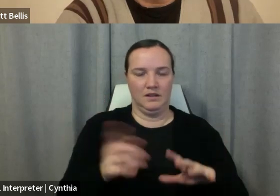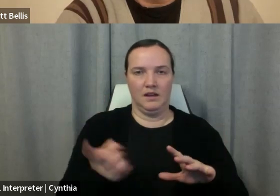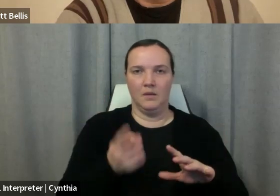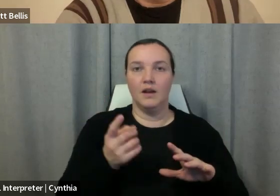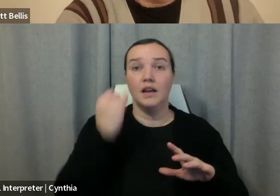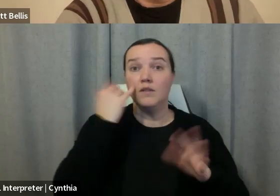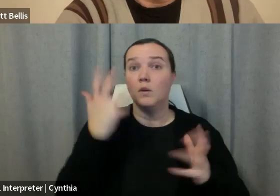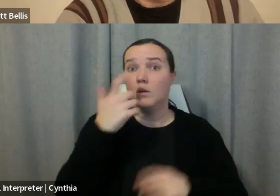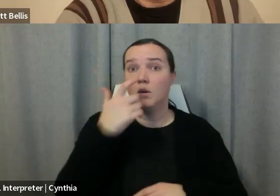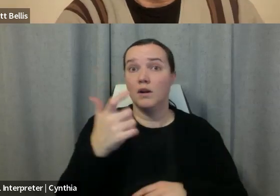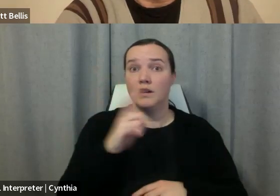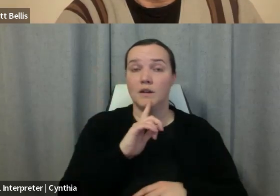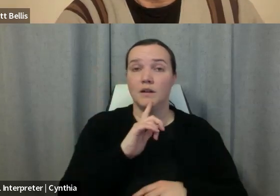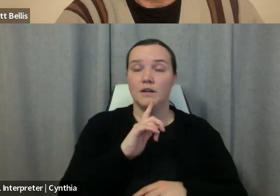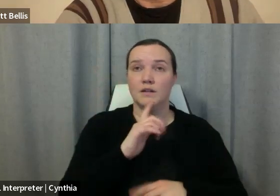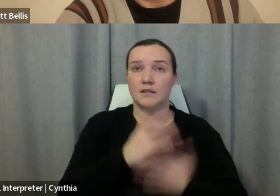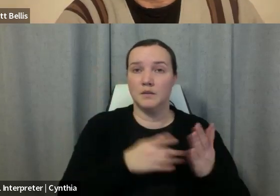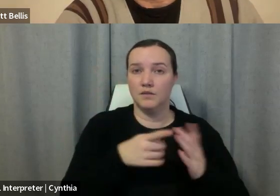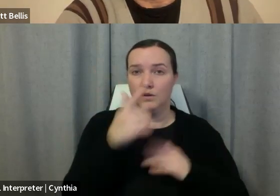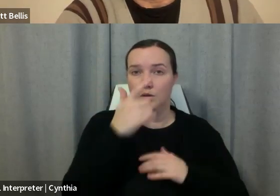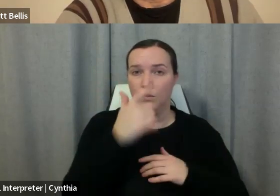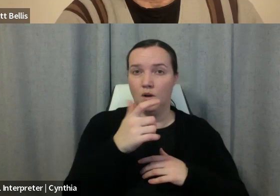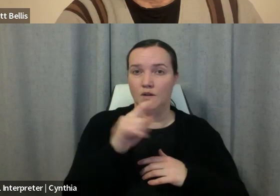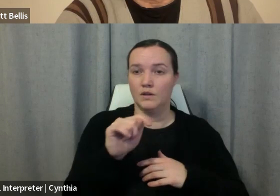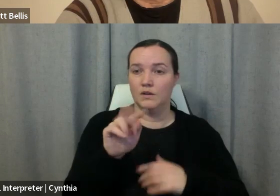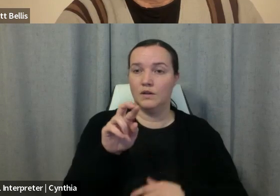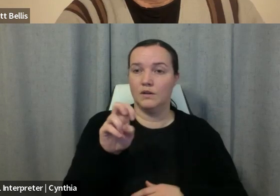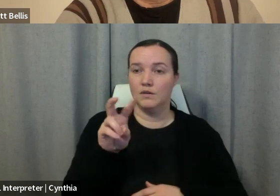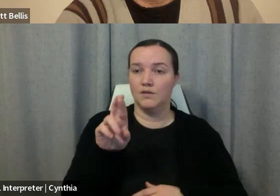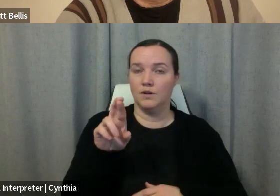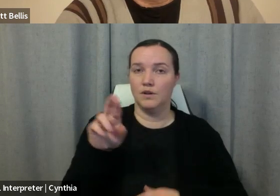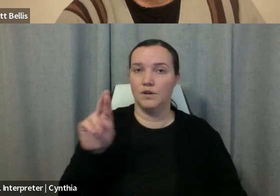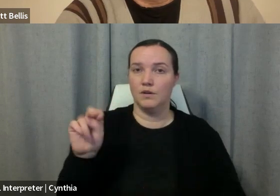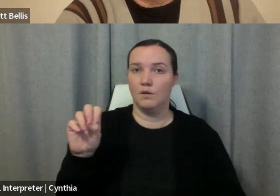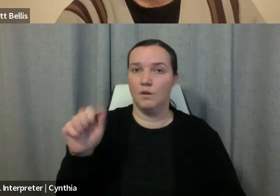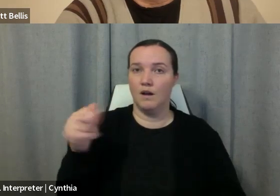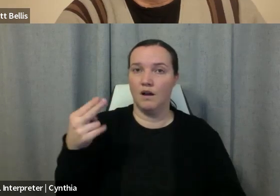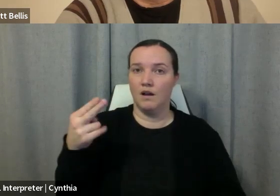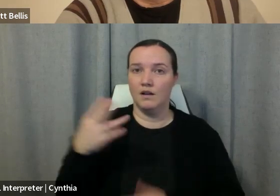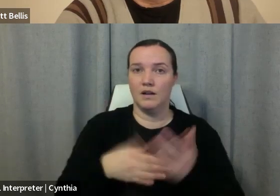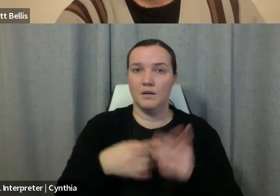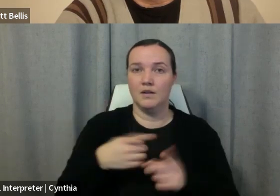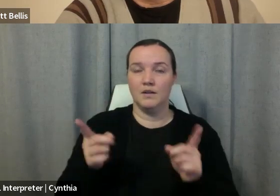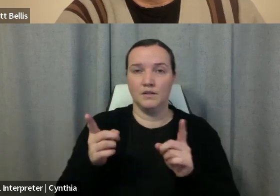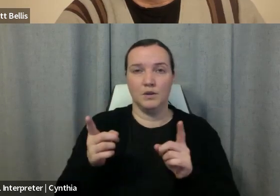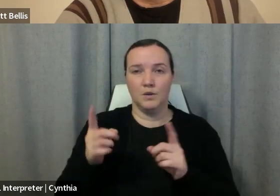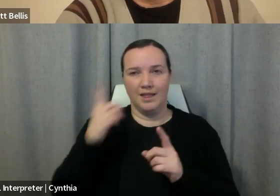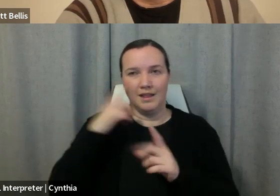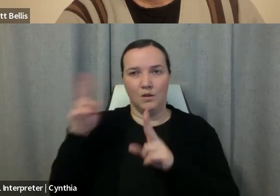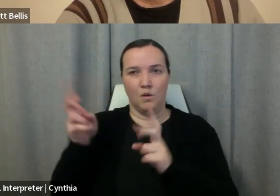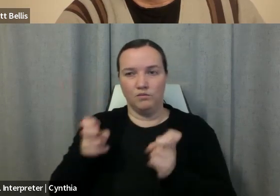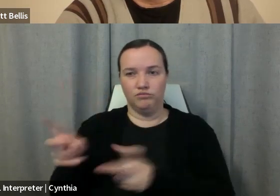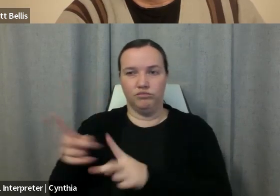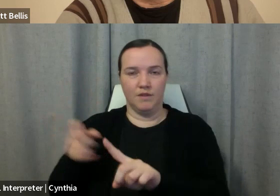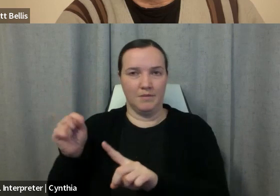see a really, and some of you watch Trevor, if you watch Trevor Noah, he did a really good piece on this. And I think some of you are quoting from that. Which